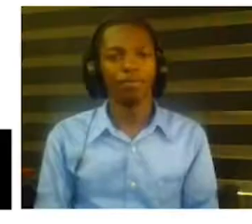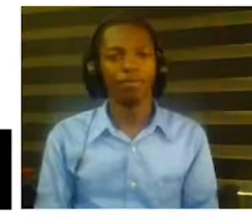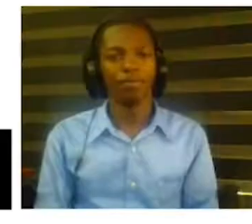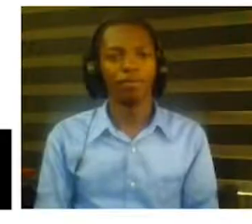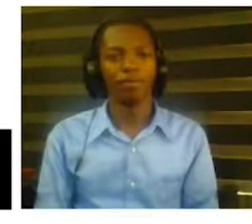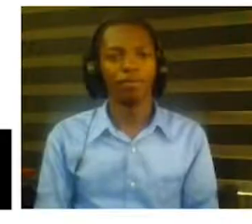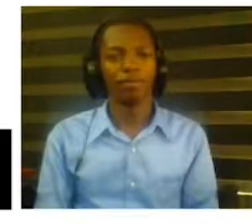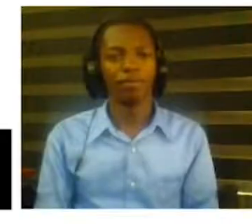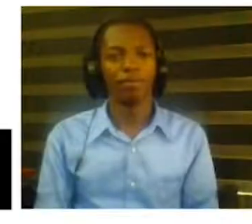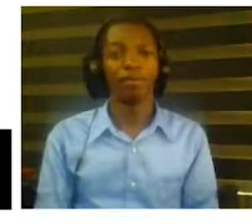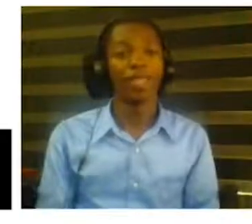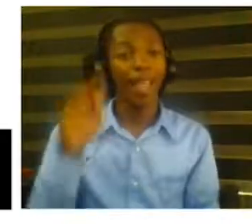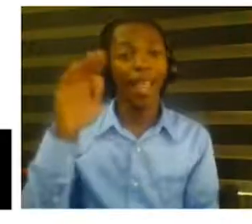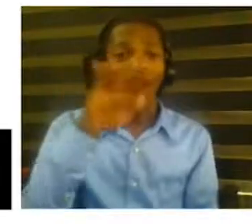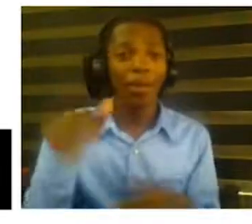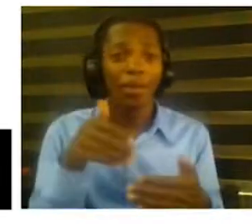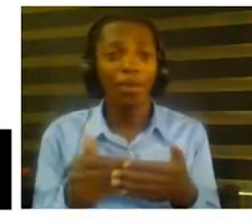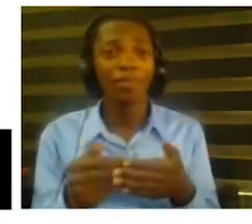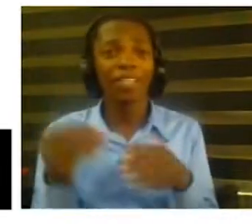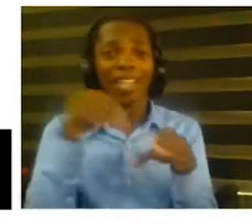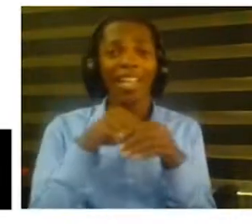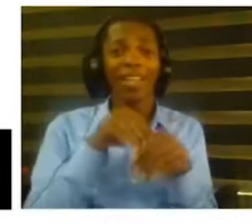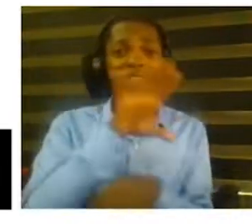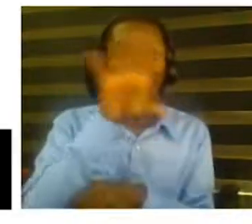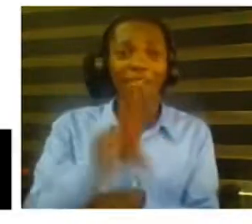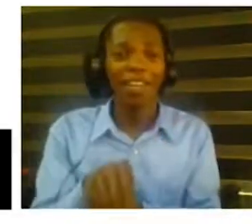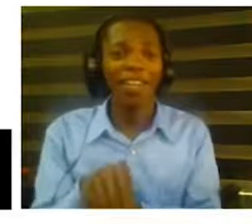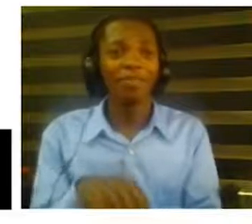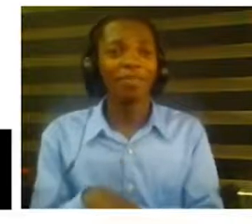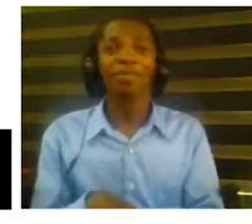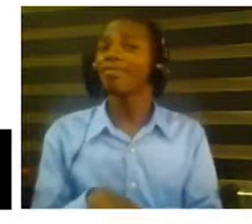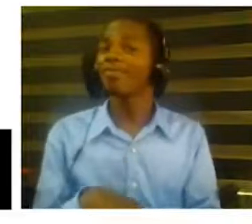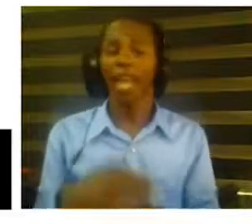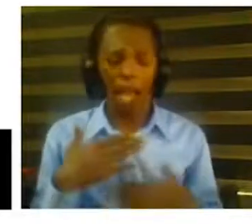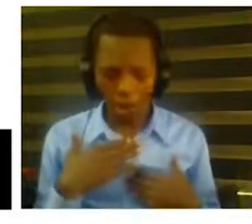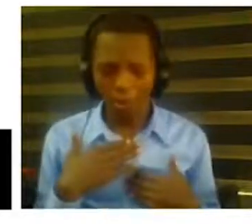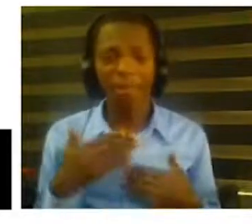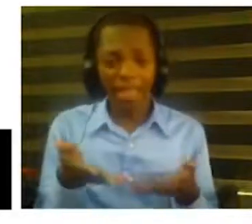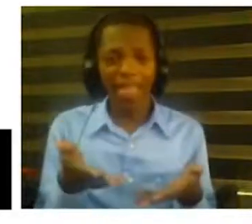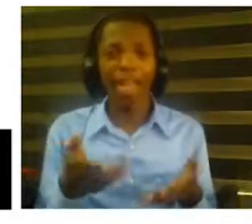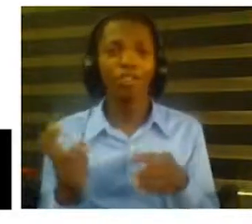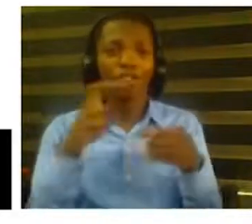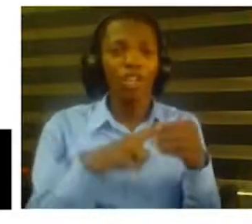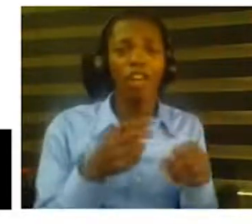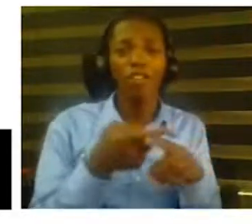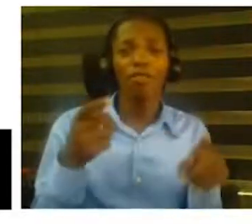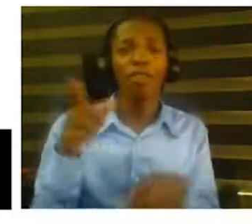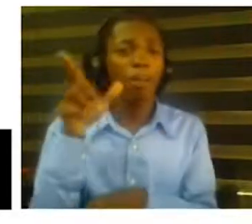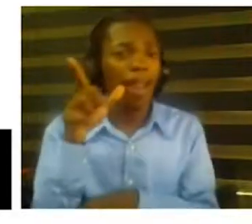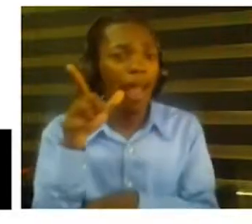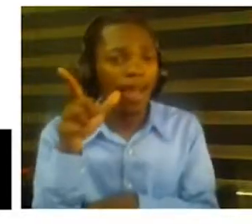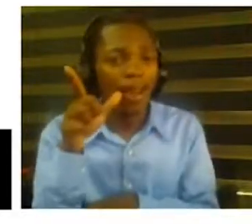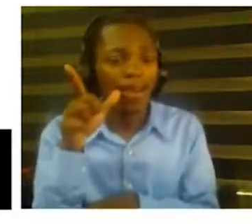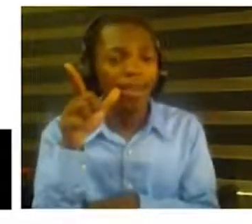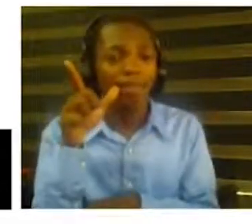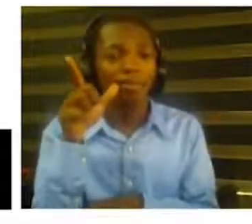Hello everyone, hello Inclusive Africa. It's a great honour to be here joining you from London. My name is Rama.